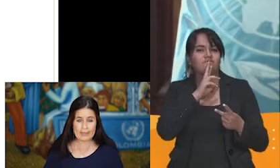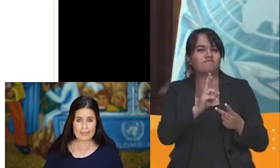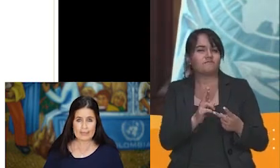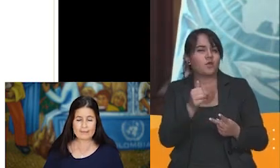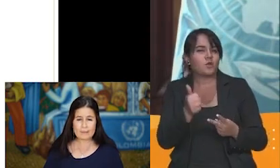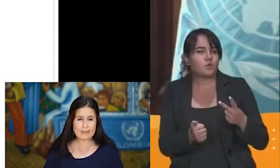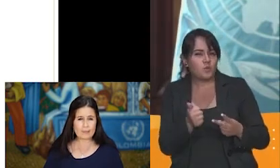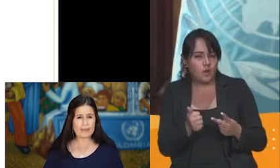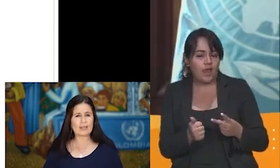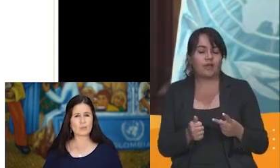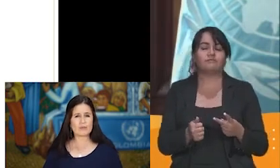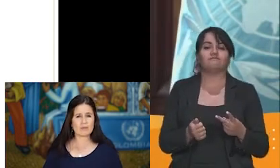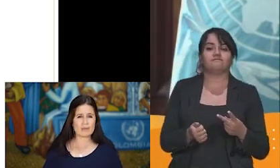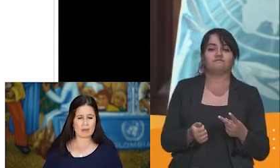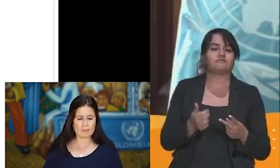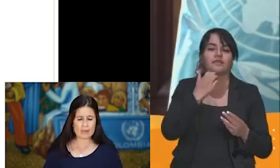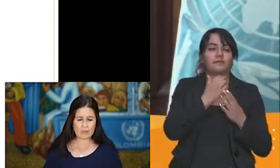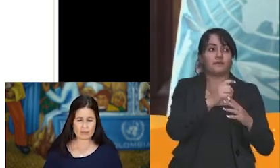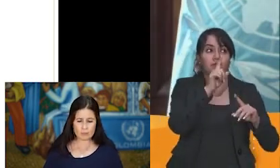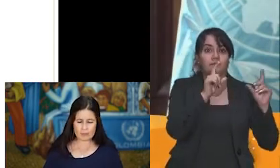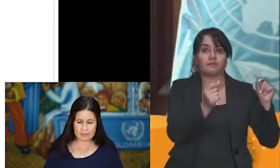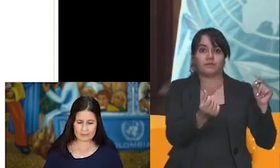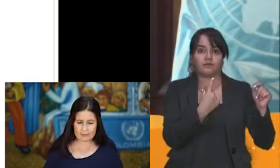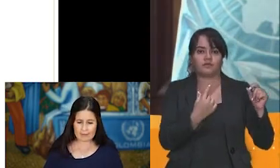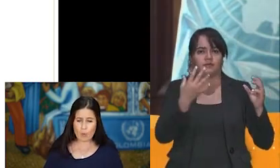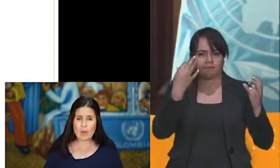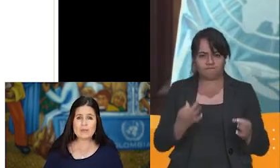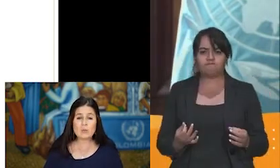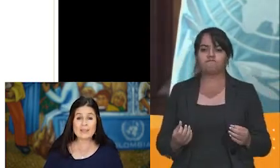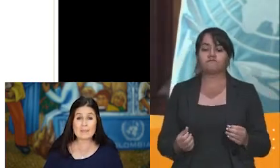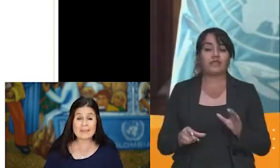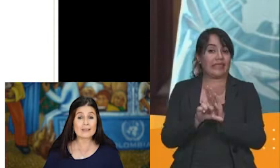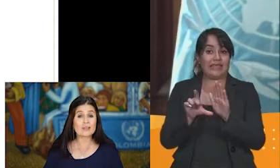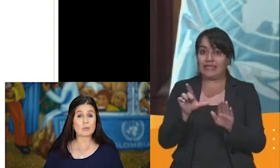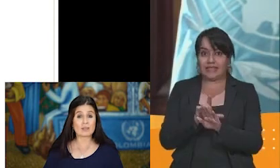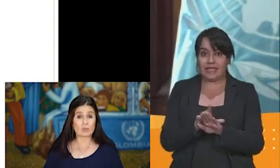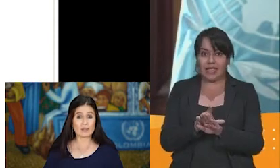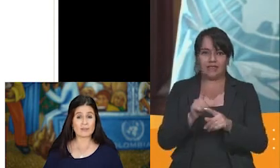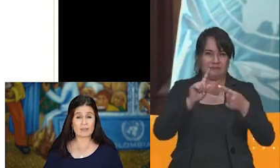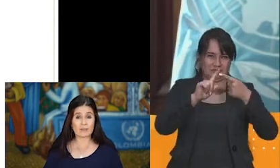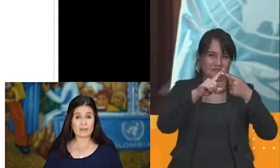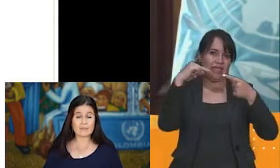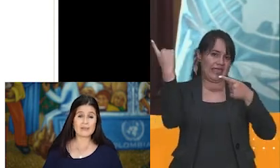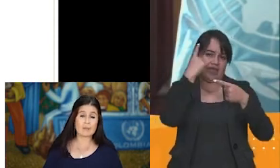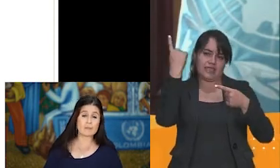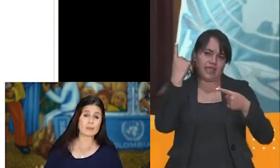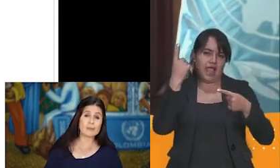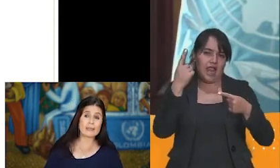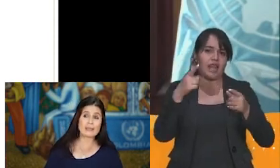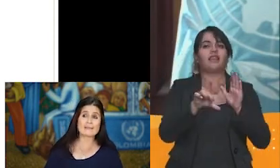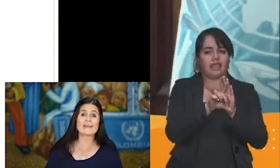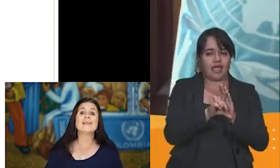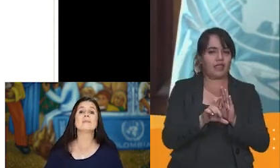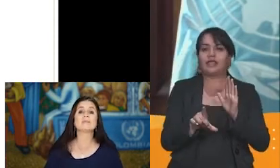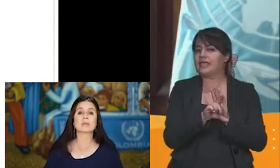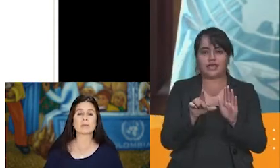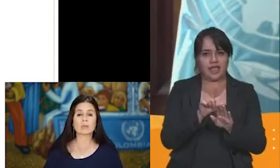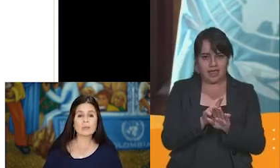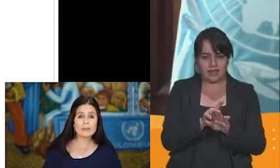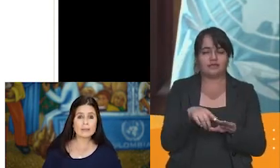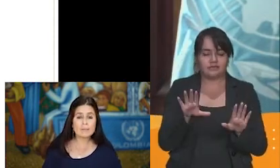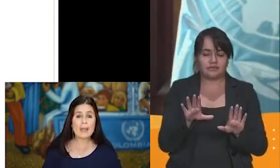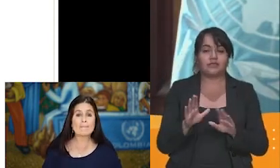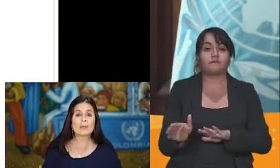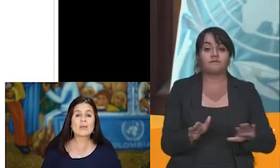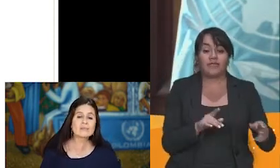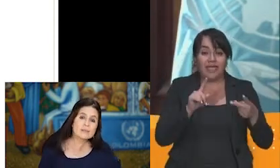pillar gives us a response of how much the illicit exploitation. If you can see, the first pillar is the dimensions, and the second